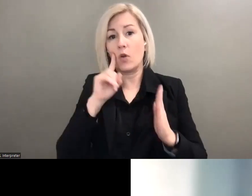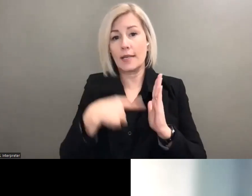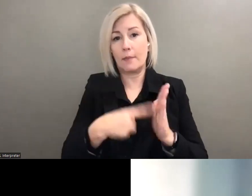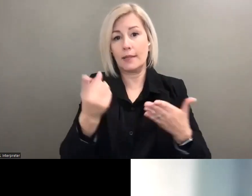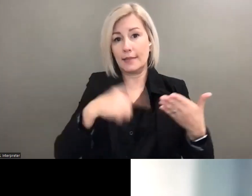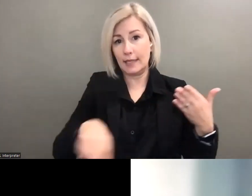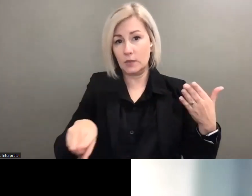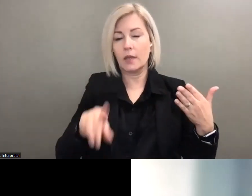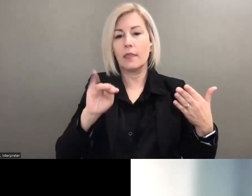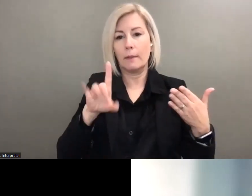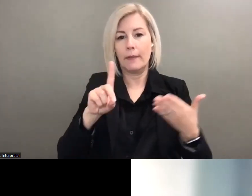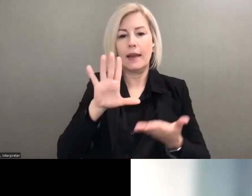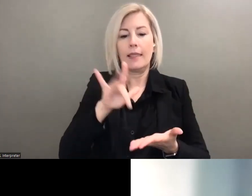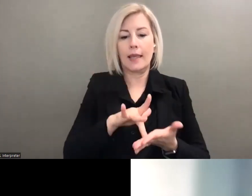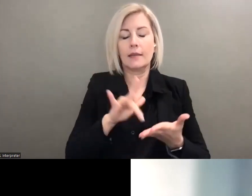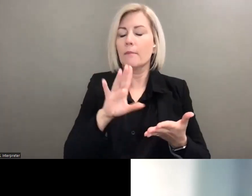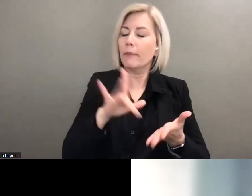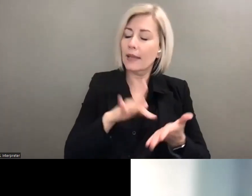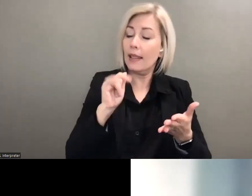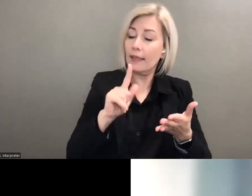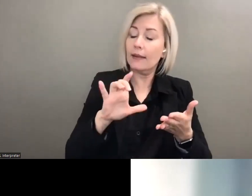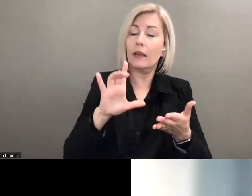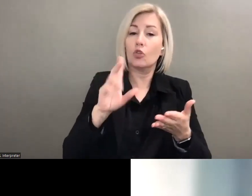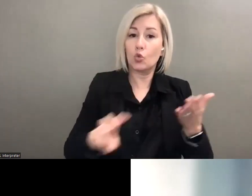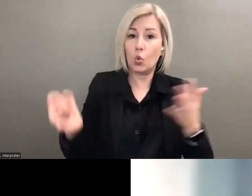MidAtlantic Tours roster artists will be